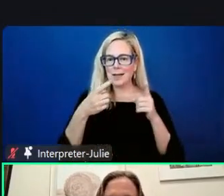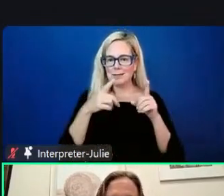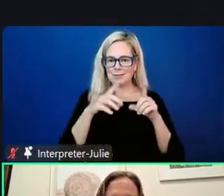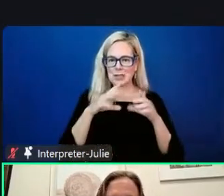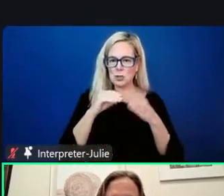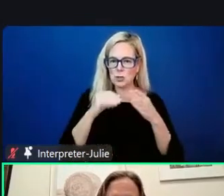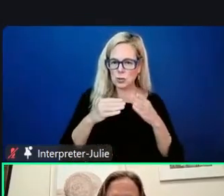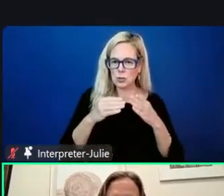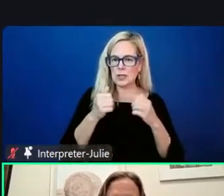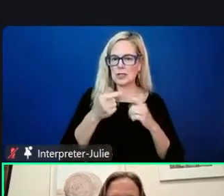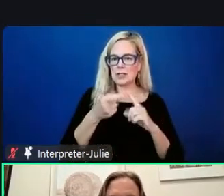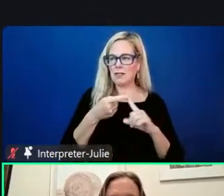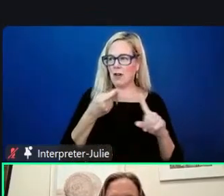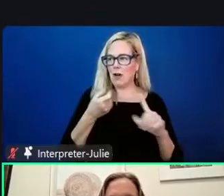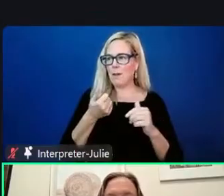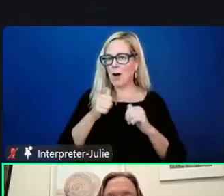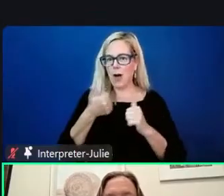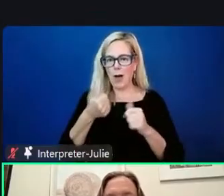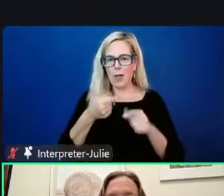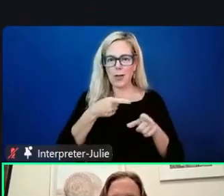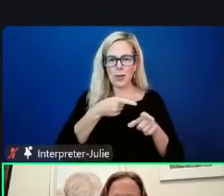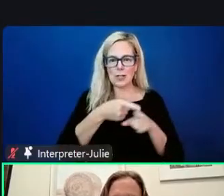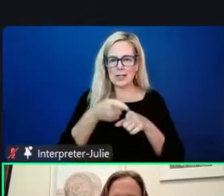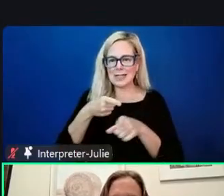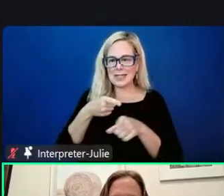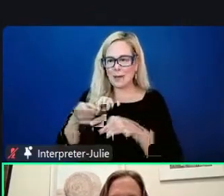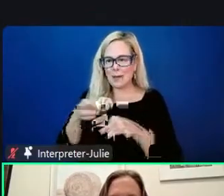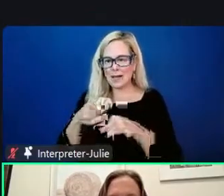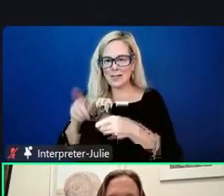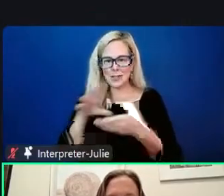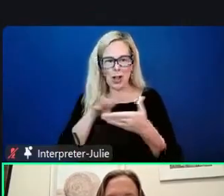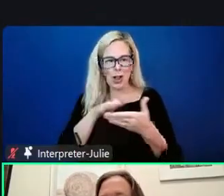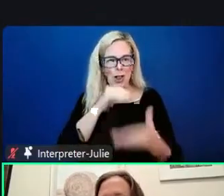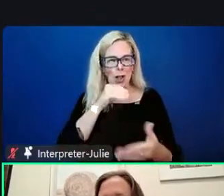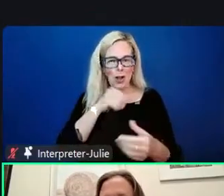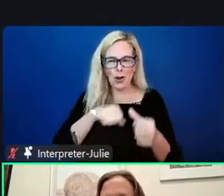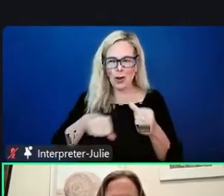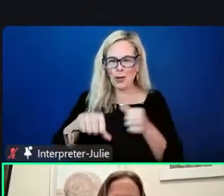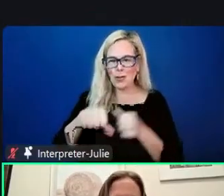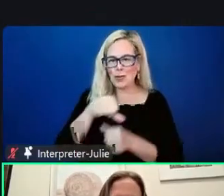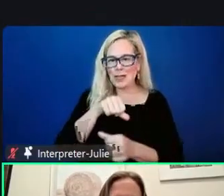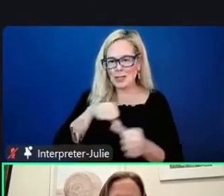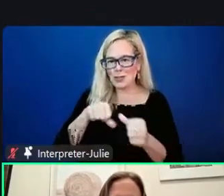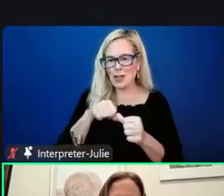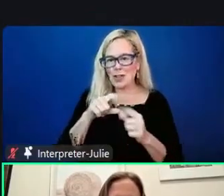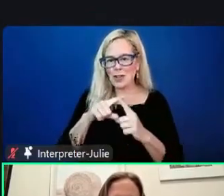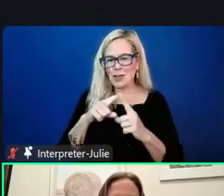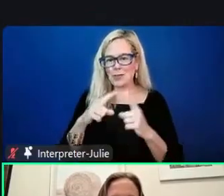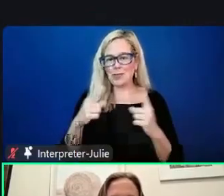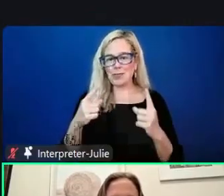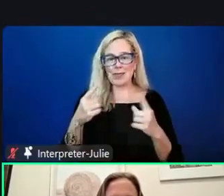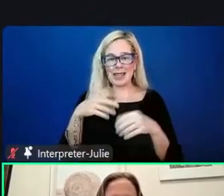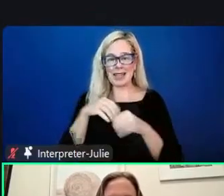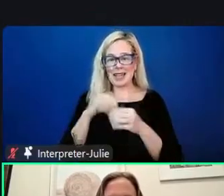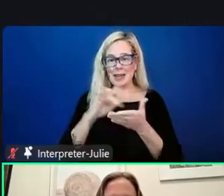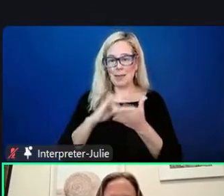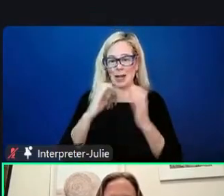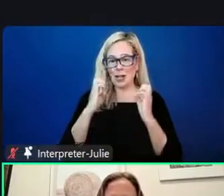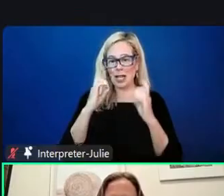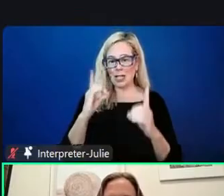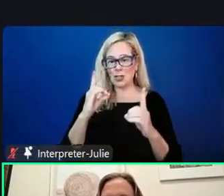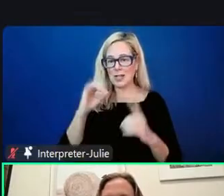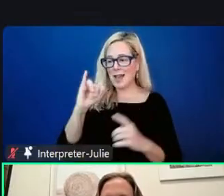with, and about each other. In healthcare education, there are many different IPE activities, and